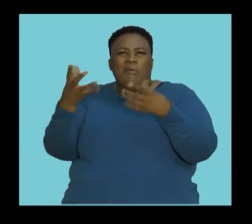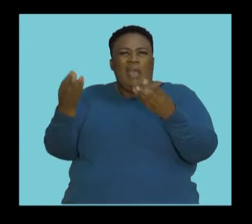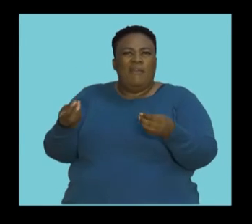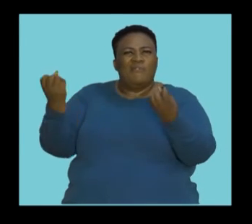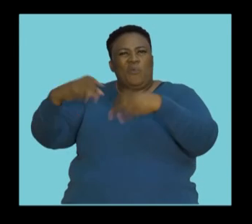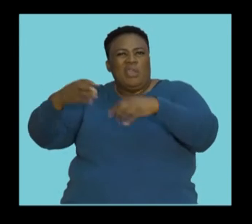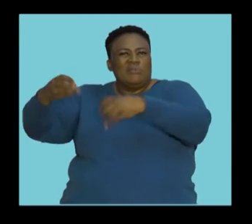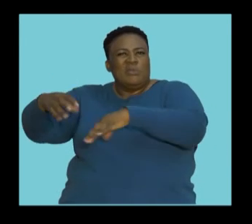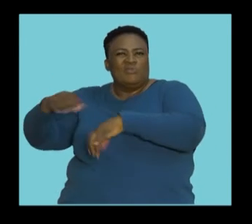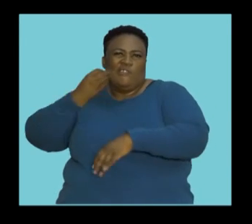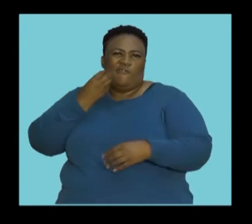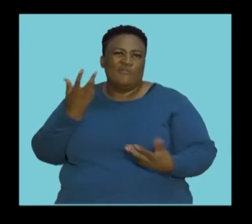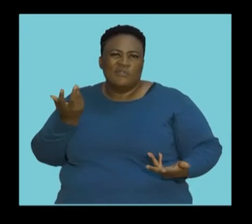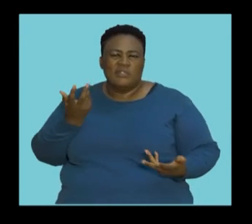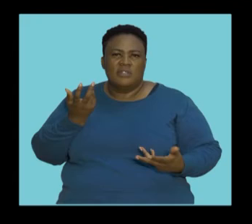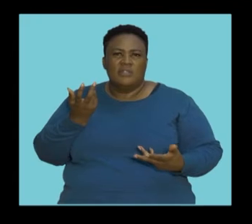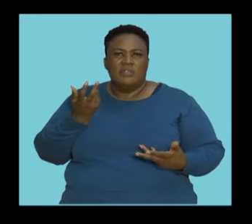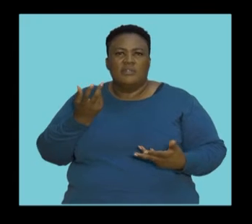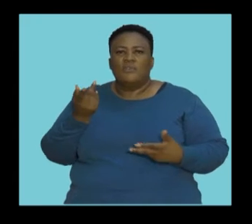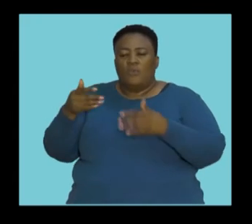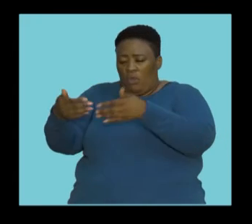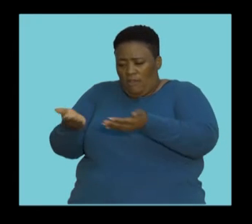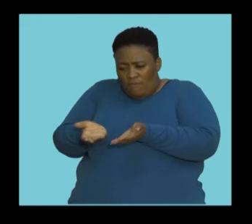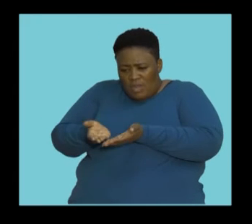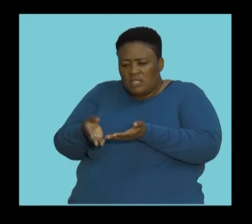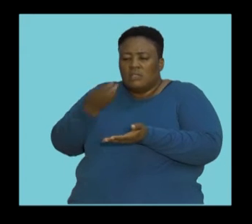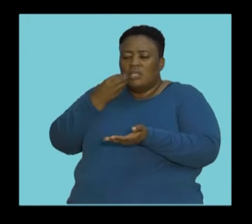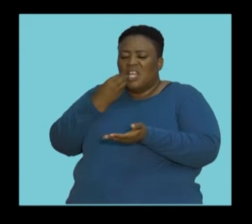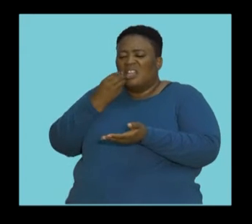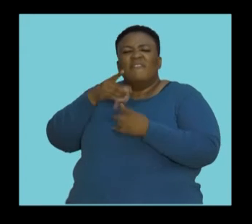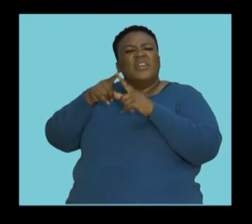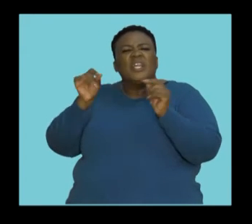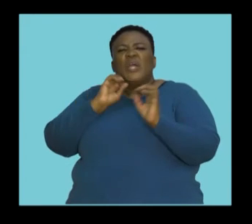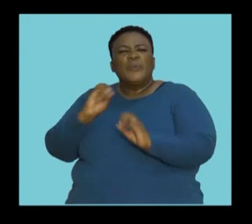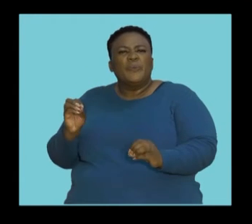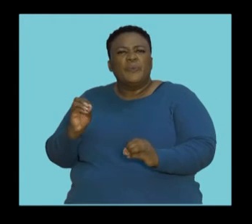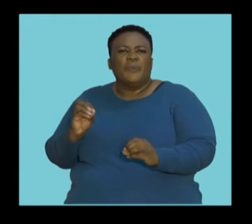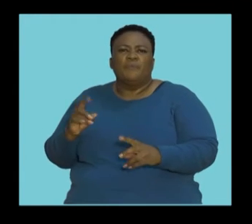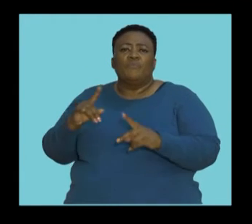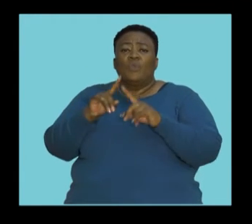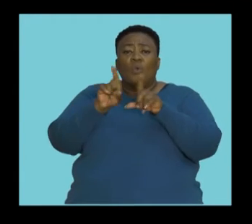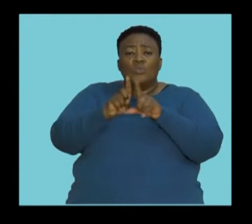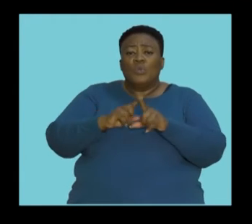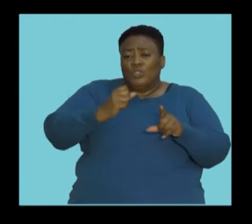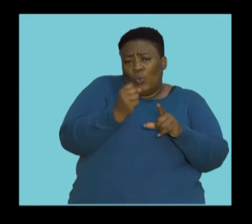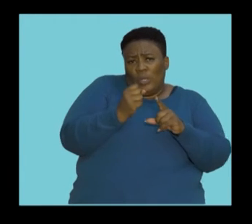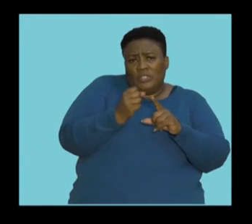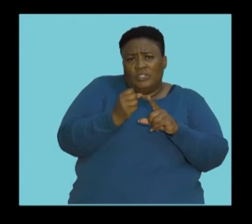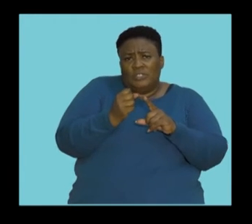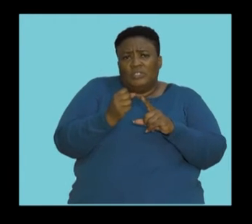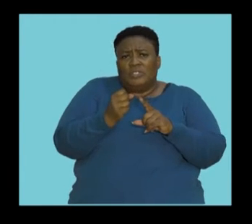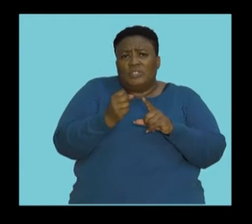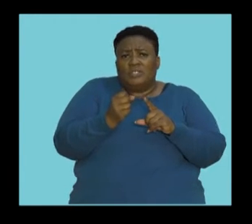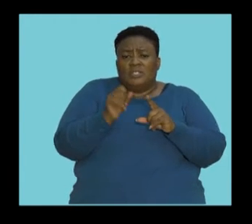people kind of waste food through. So there's wastage of food on the plate, there's wastage of food in the